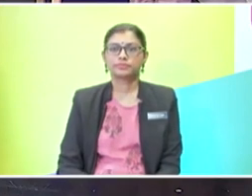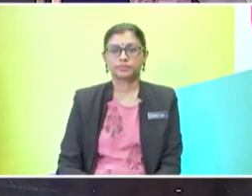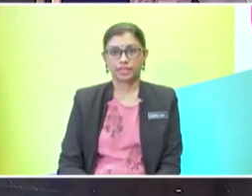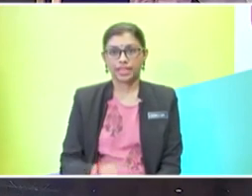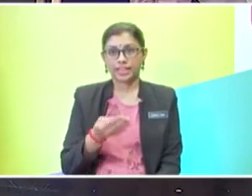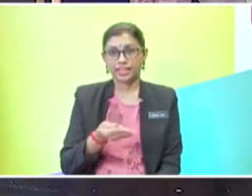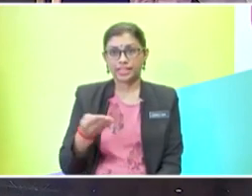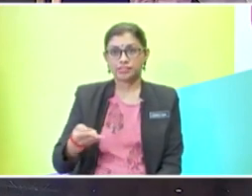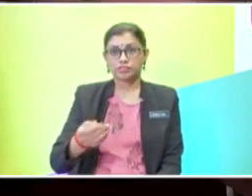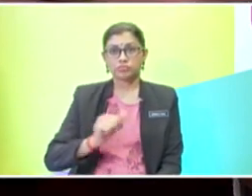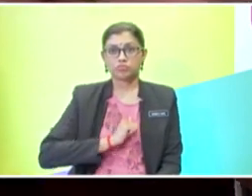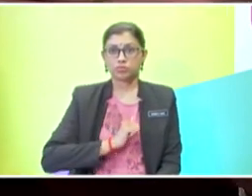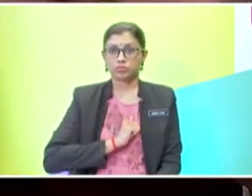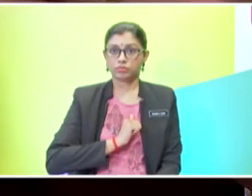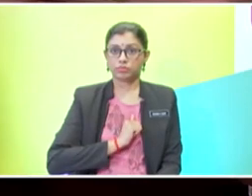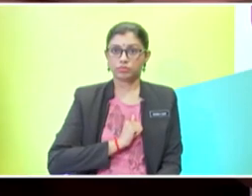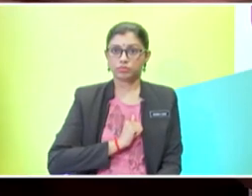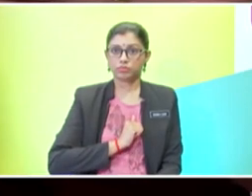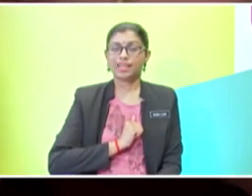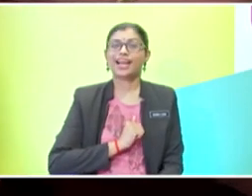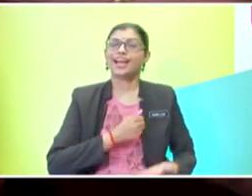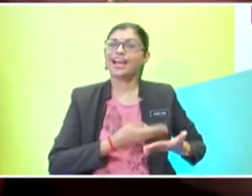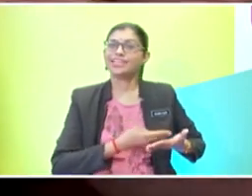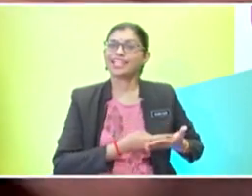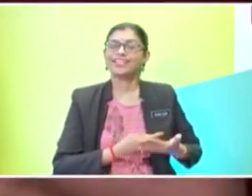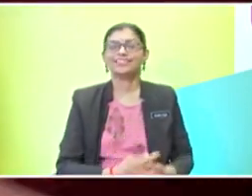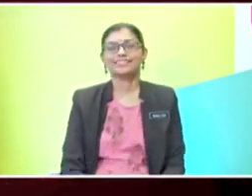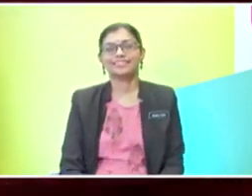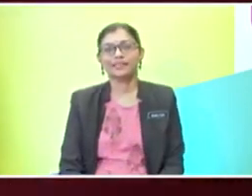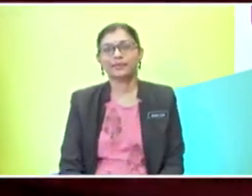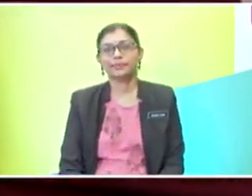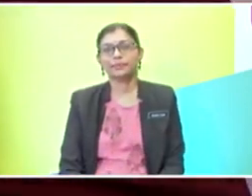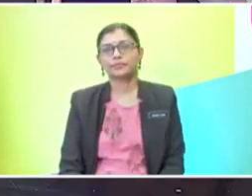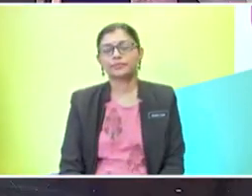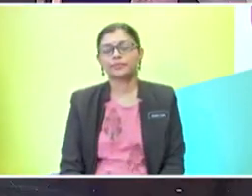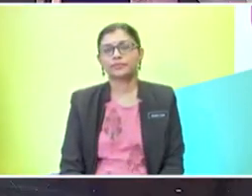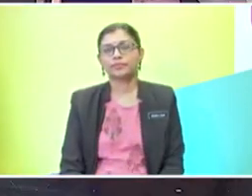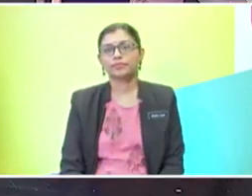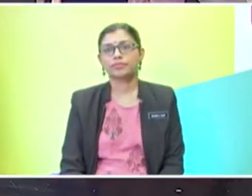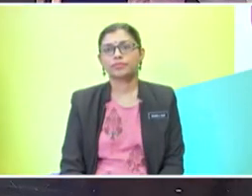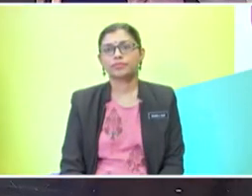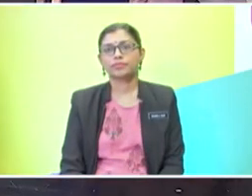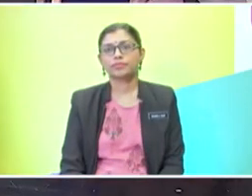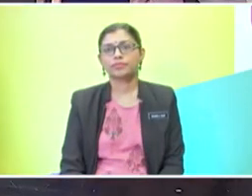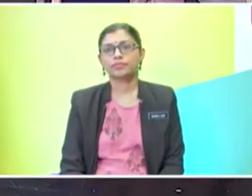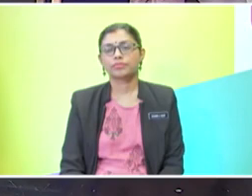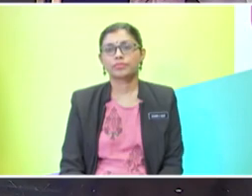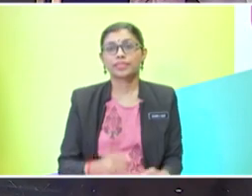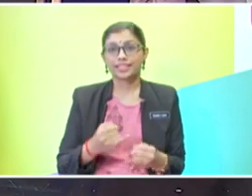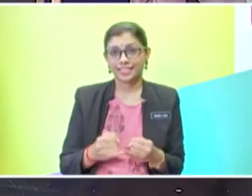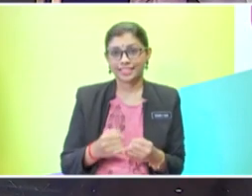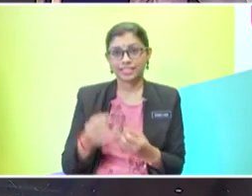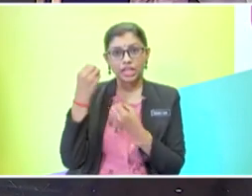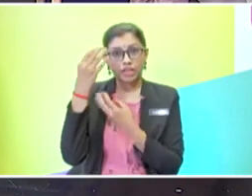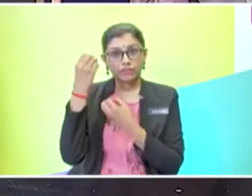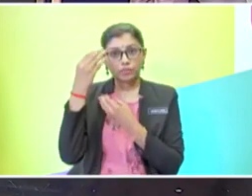Now, I know this one. It's an asset. Yes. Okay. You're asset right. is over here. And last but not least, the information